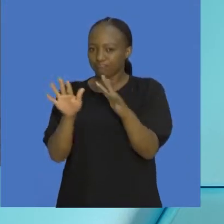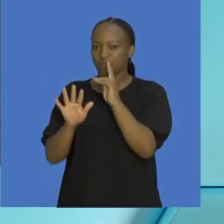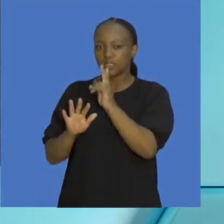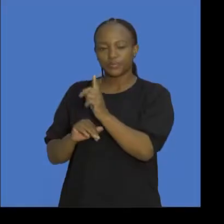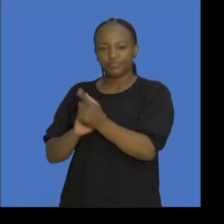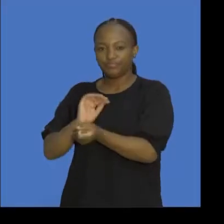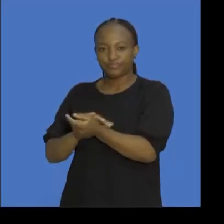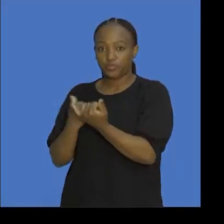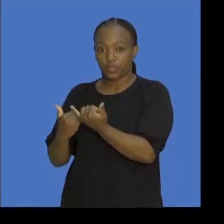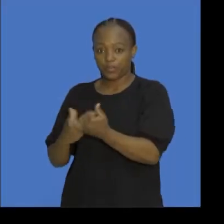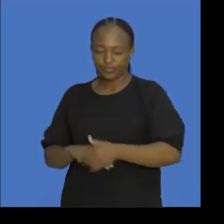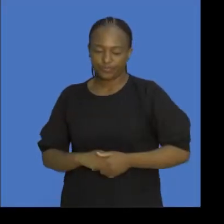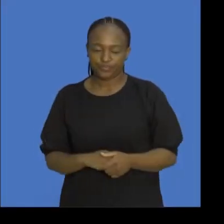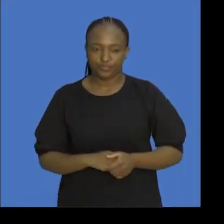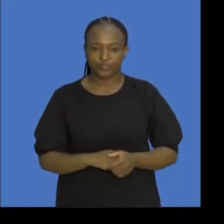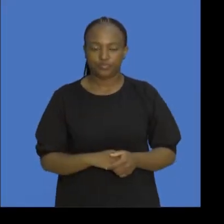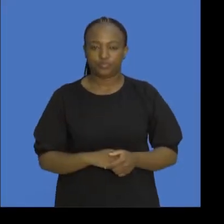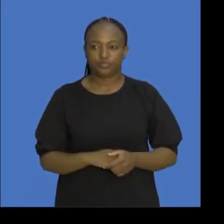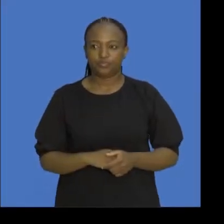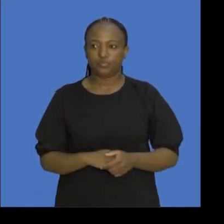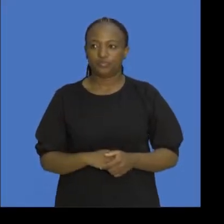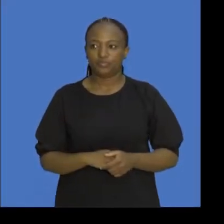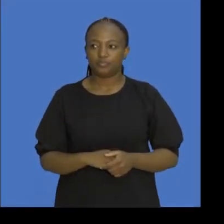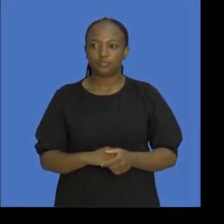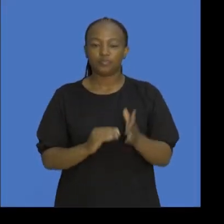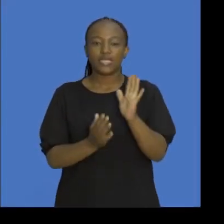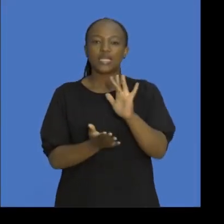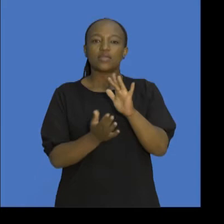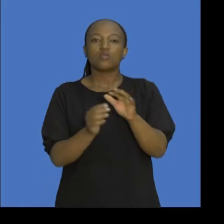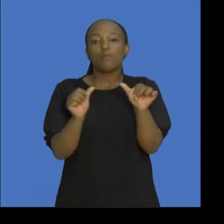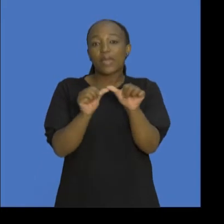today. So into the measure of central tendency.